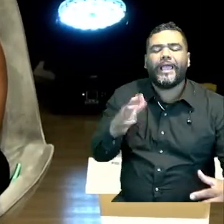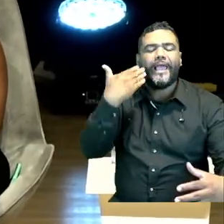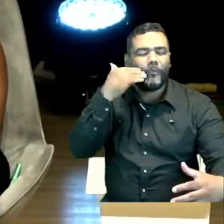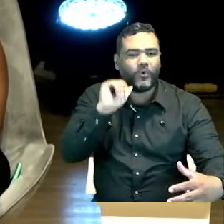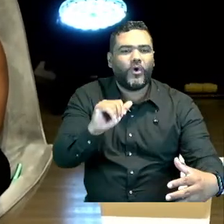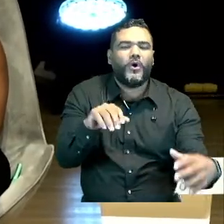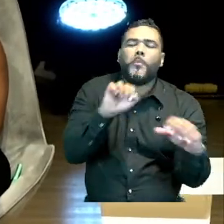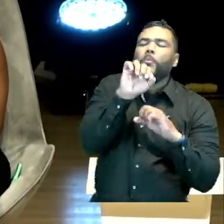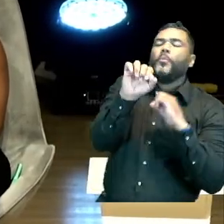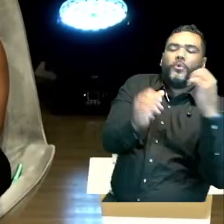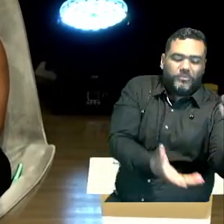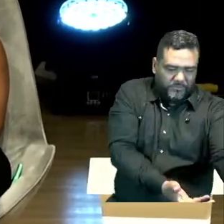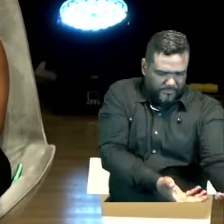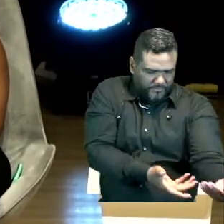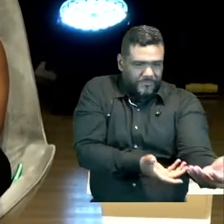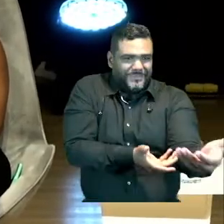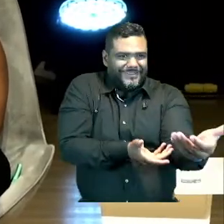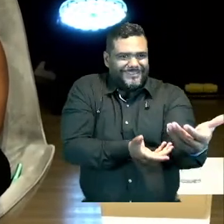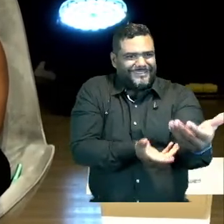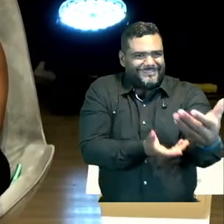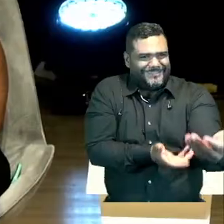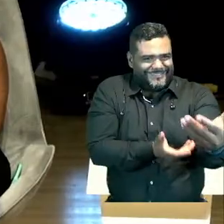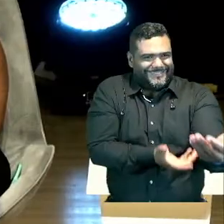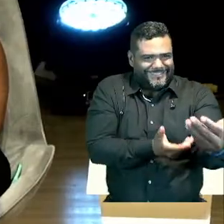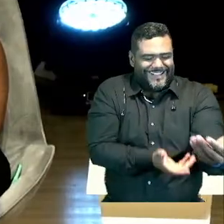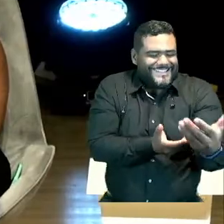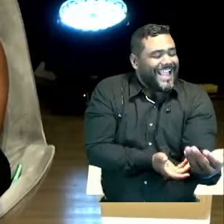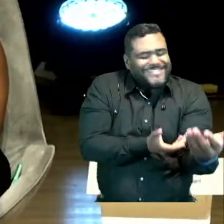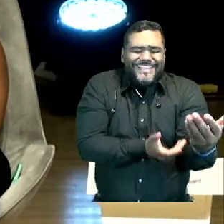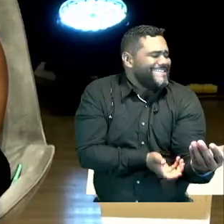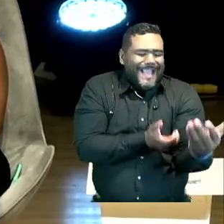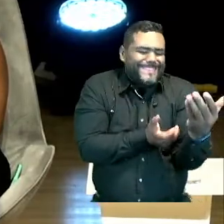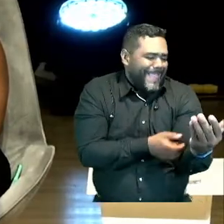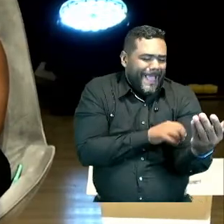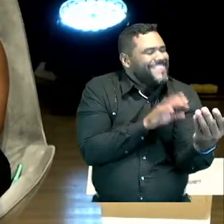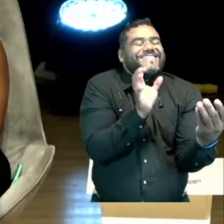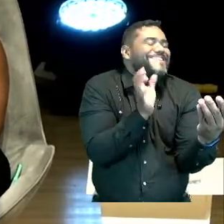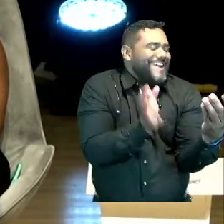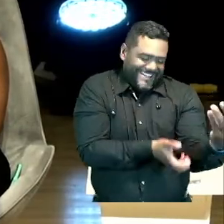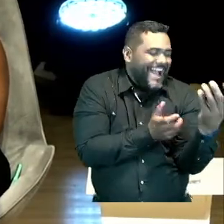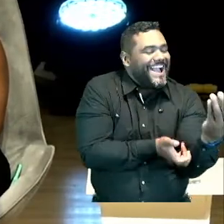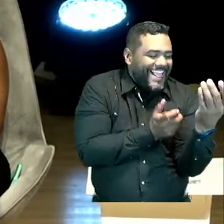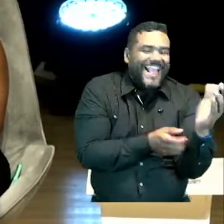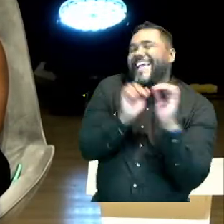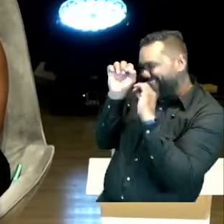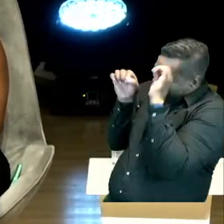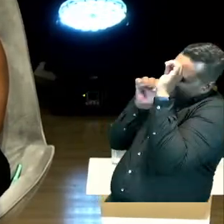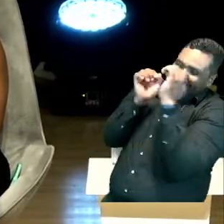do when you hold a baby in your hands, you start making them dance.